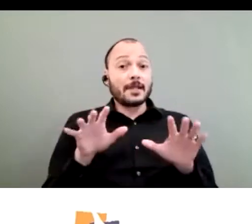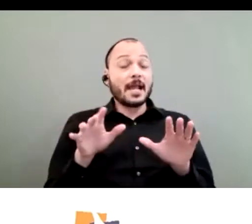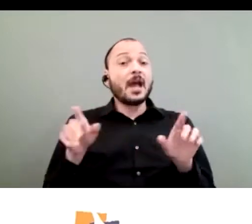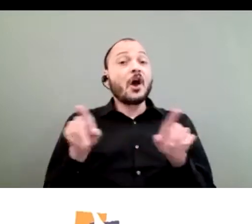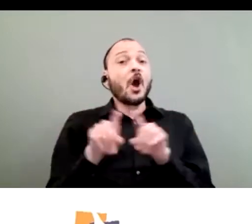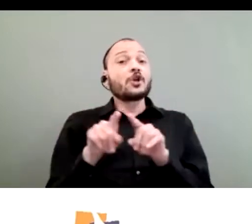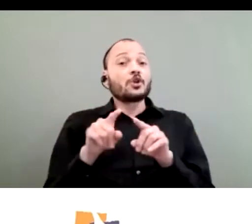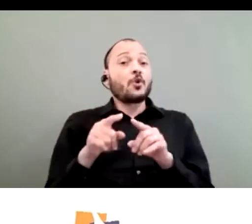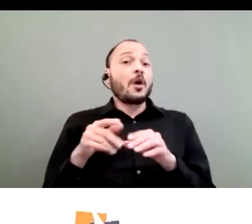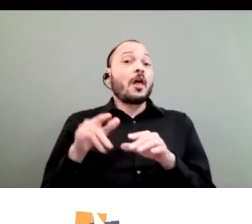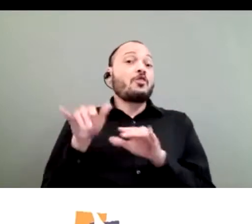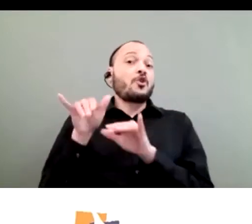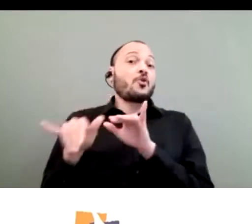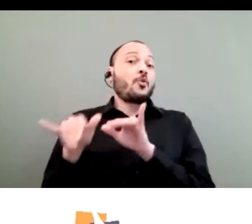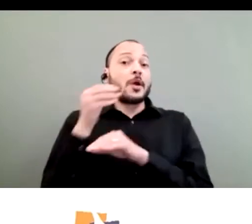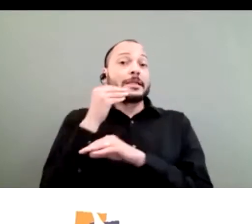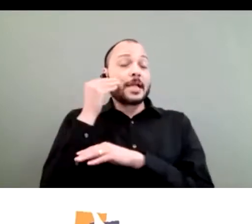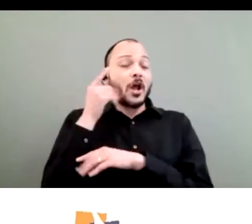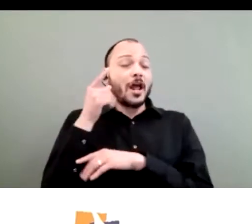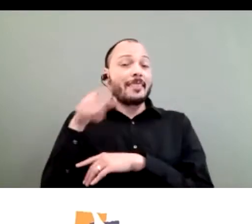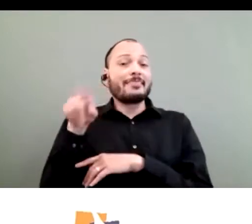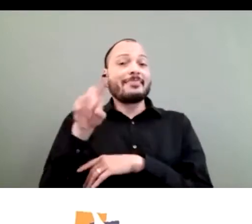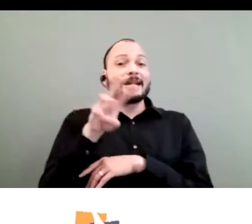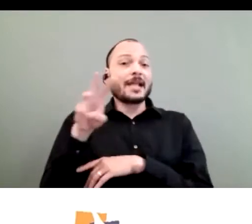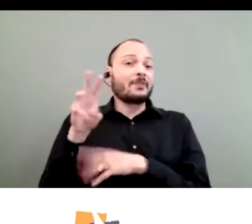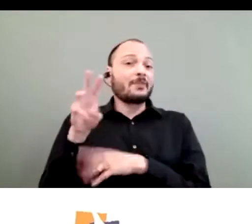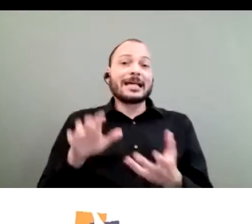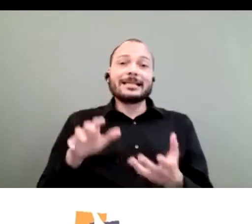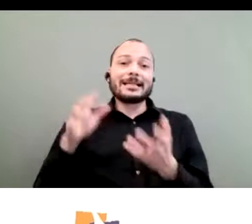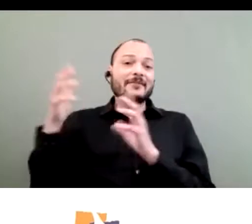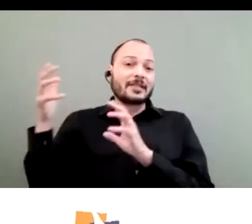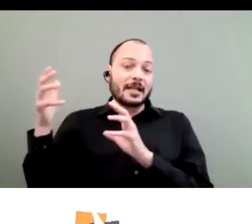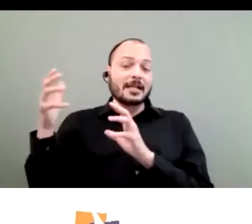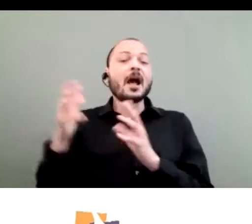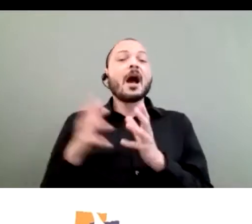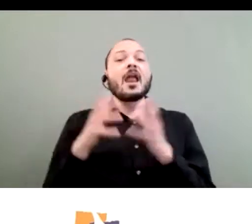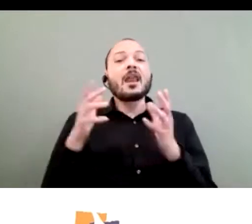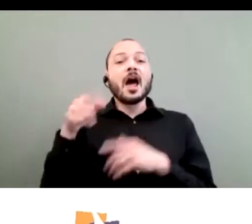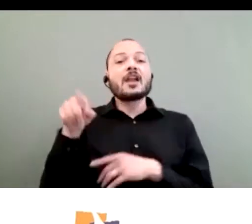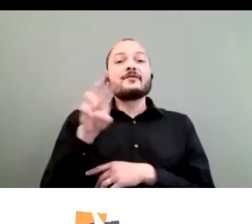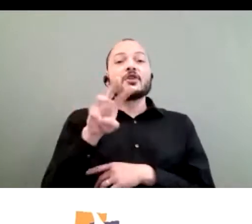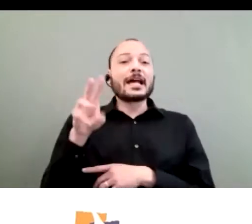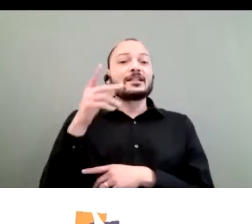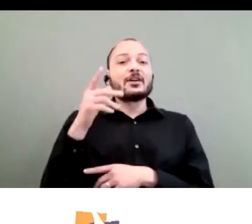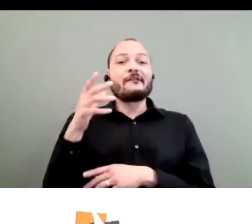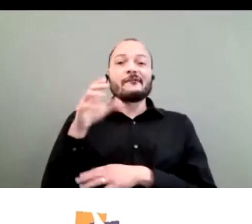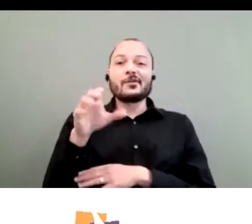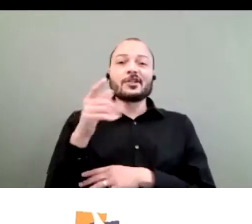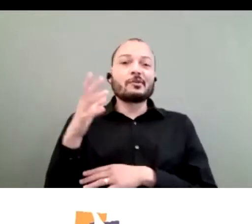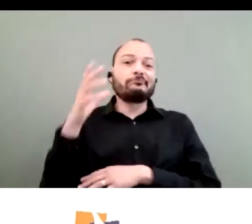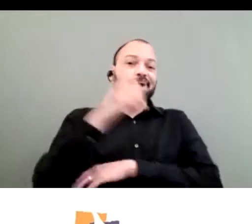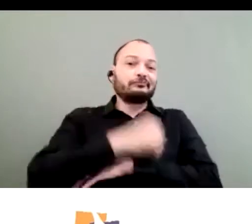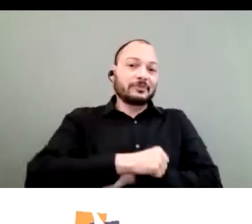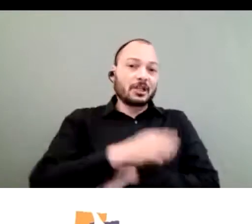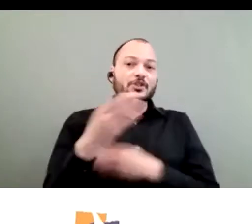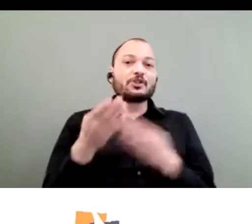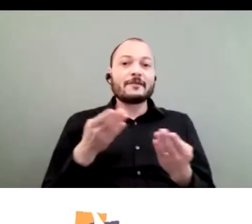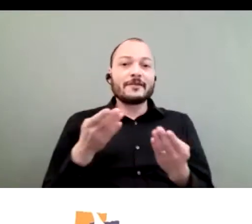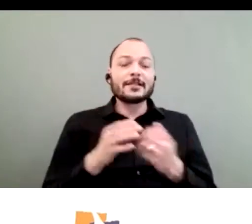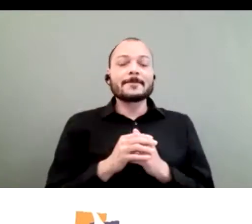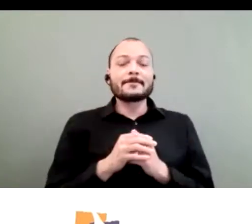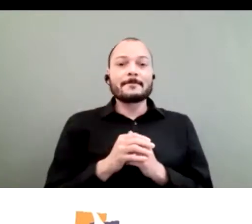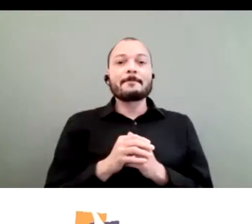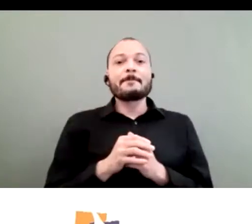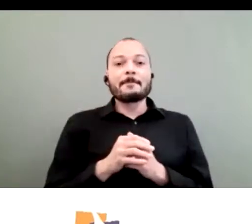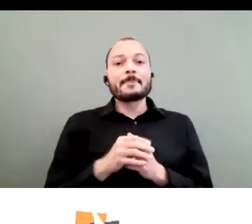quarantines, these sites were devastated. And a lot of them were forced to shut down their services. And since these